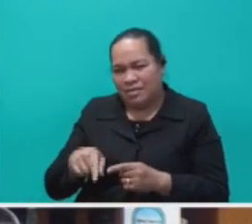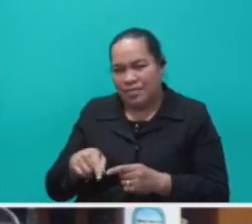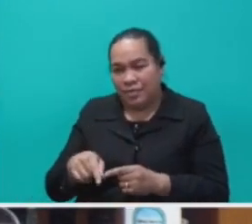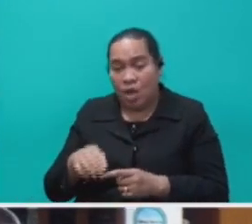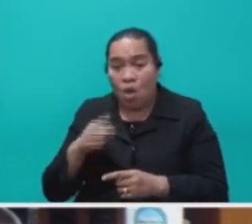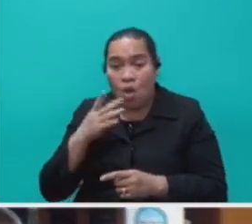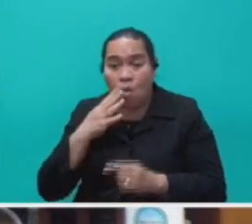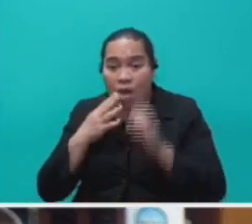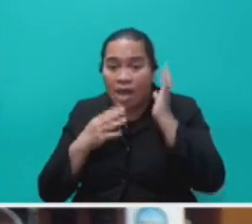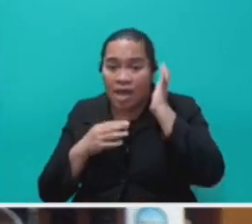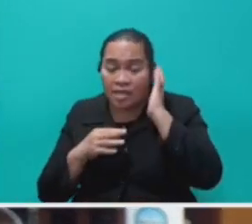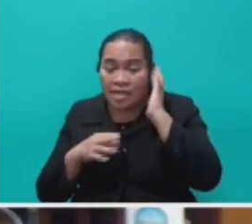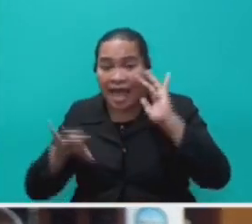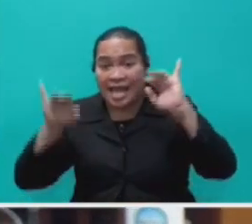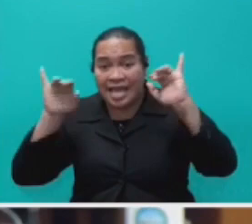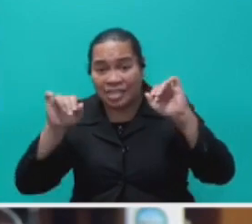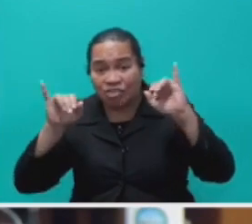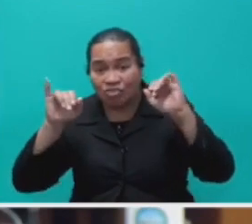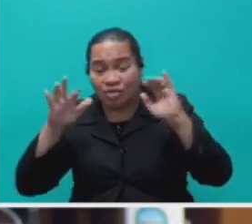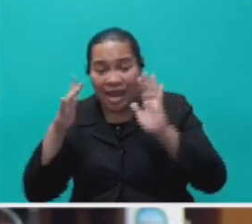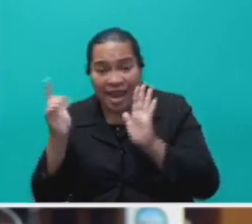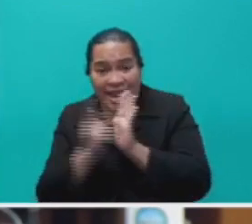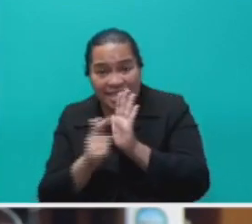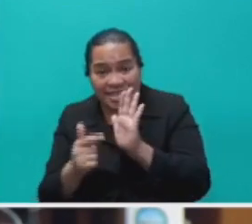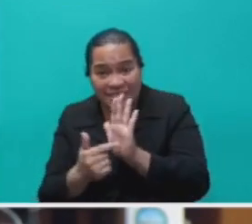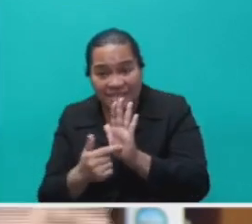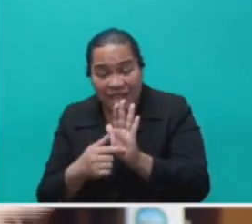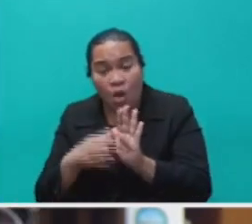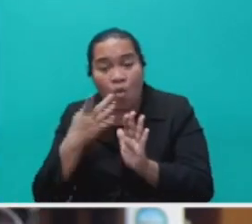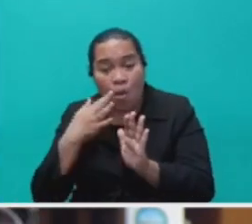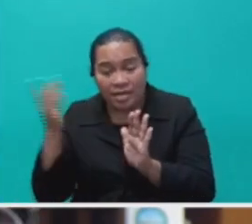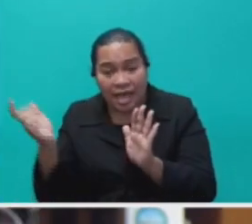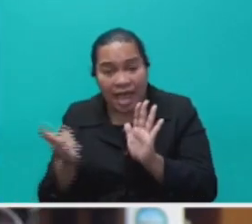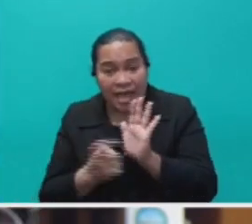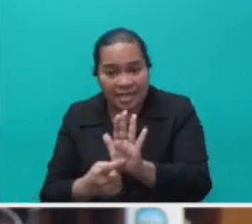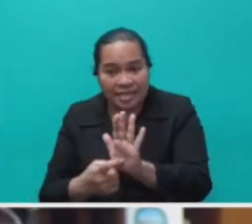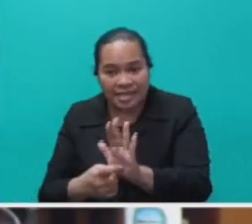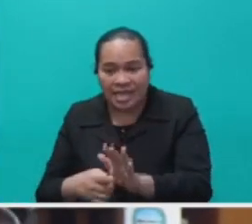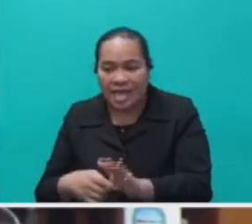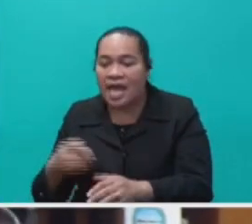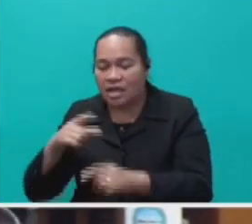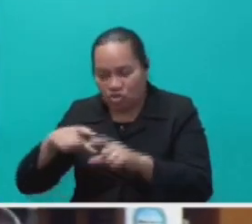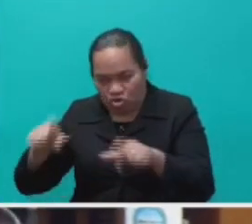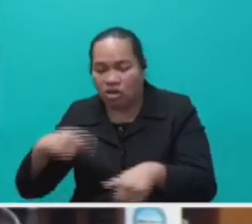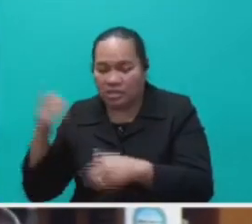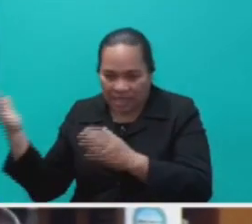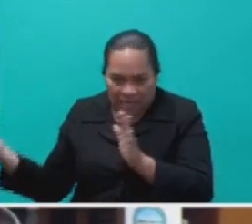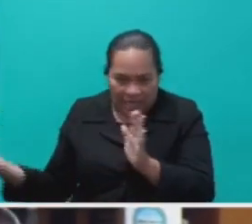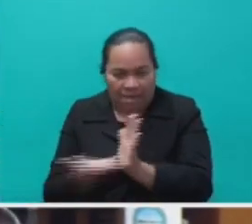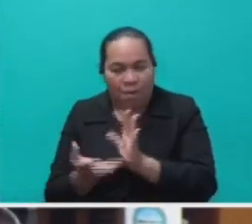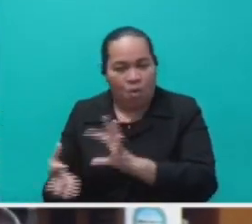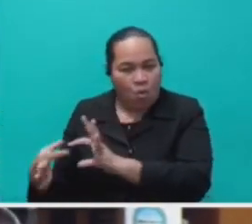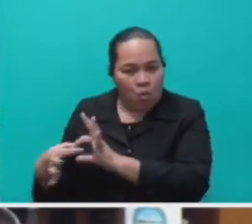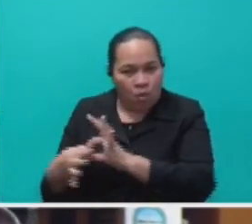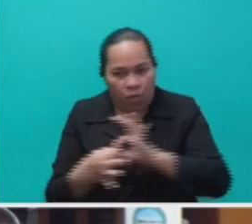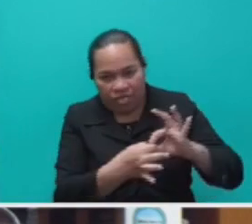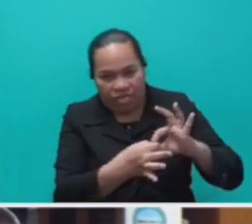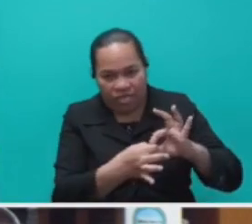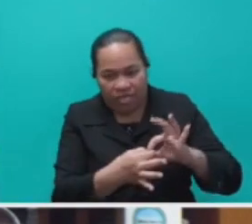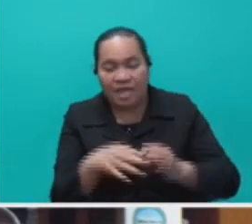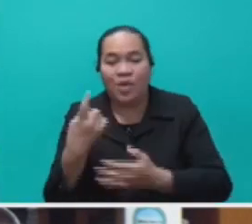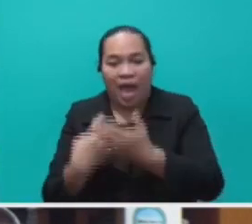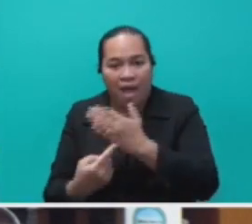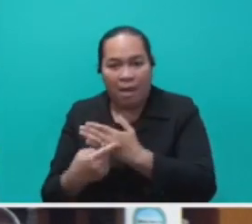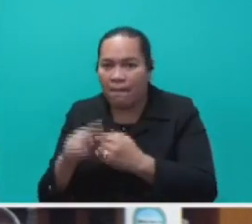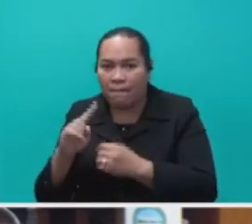the enabling issue legislation is enacted, it brings the courts with it. That's what happened, and that's what